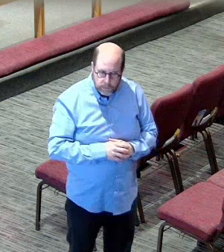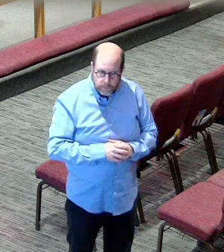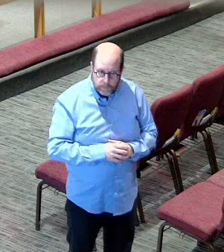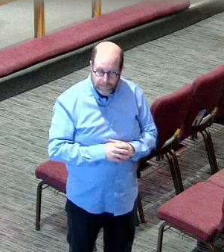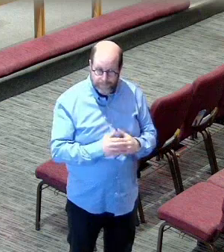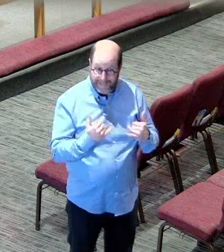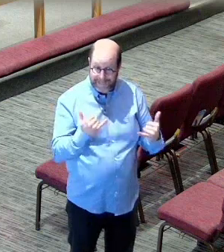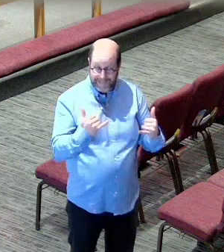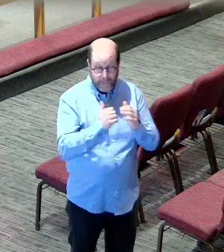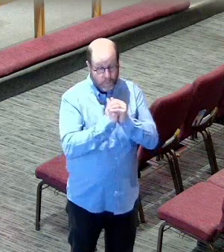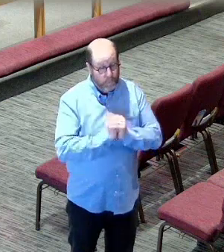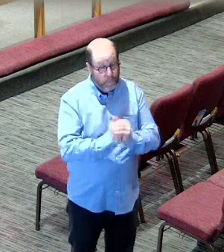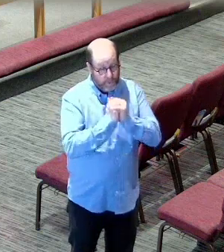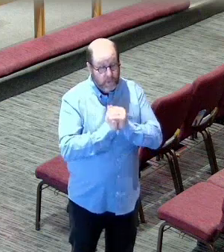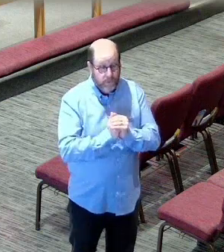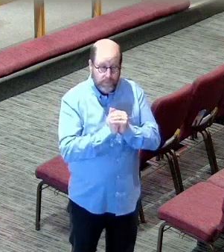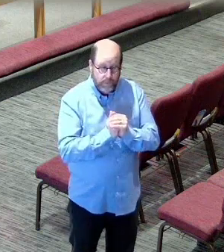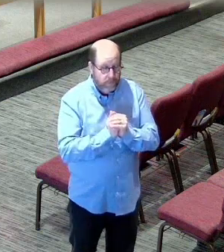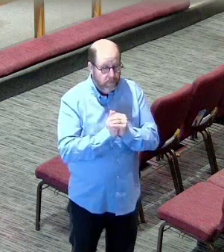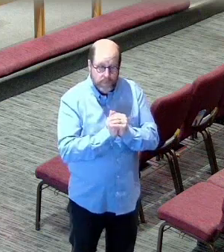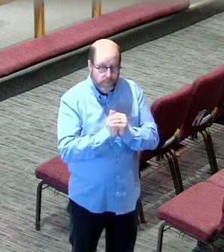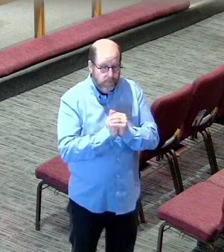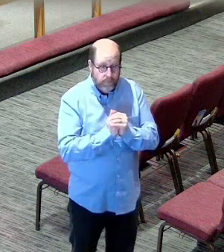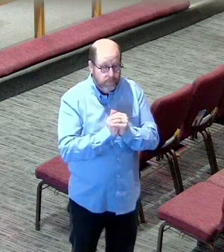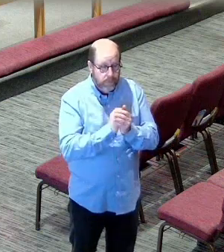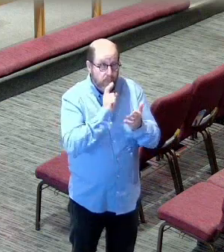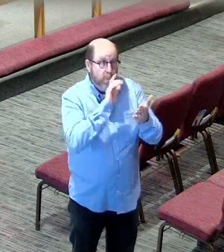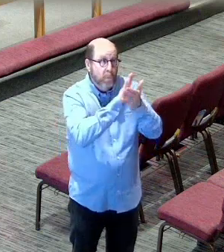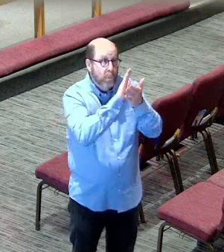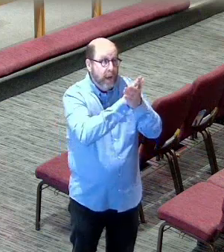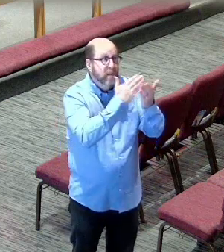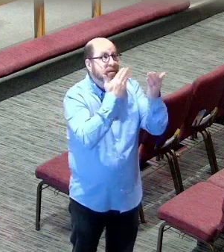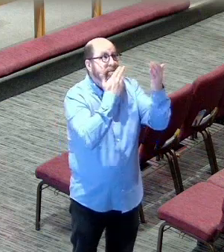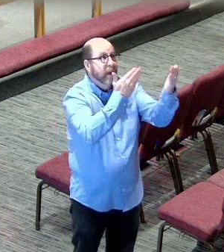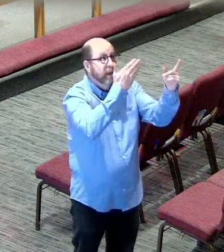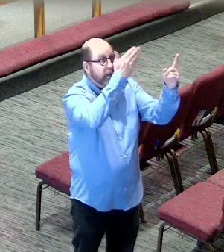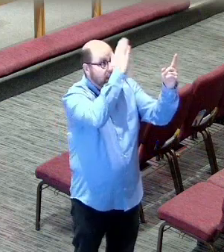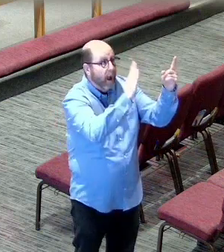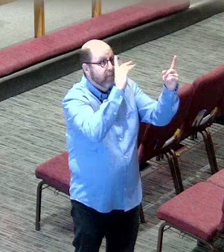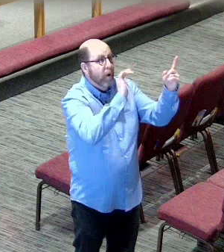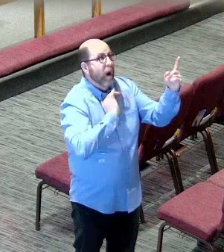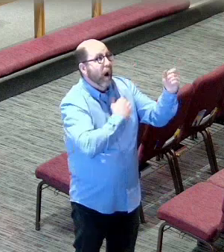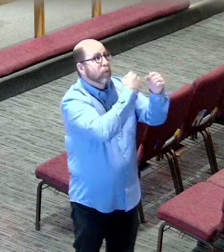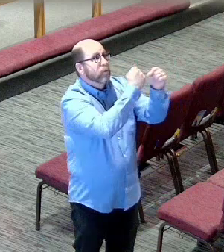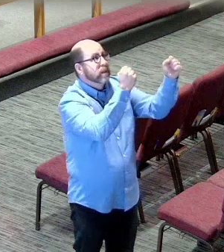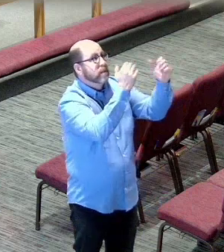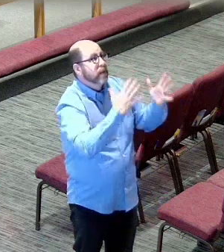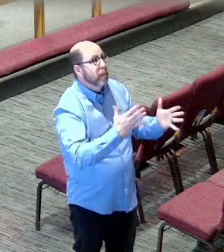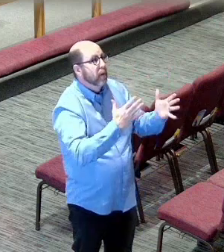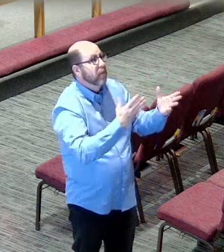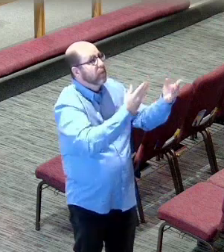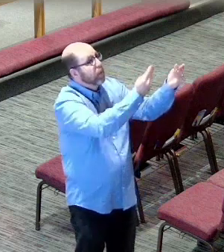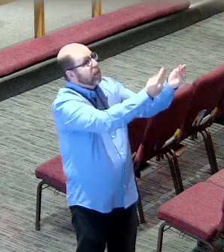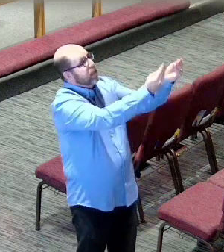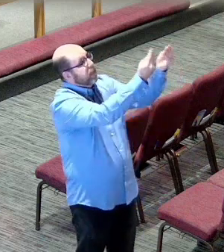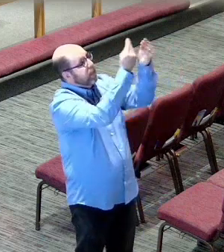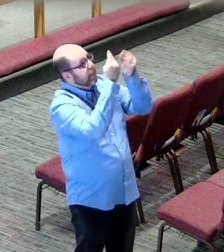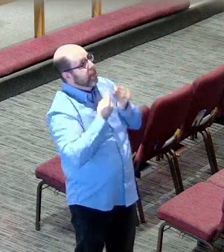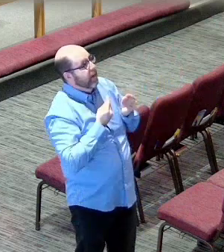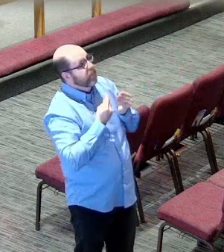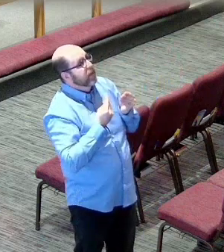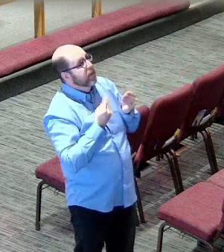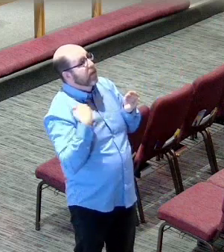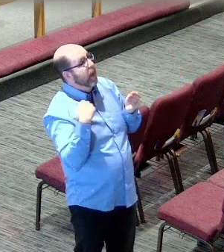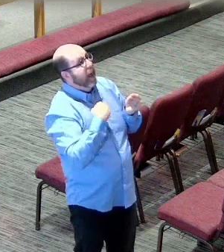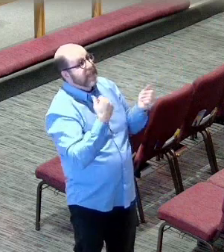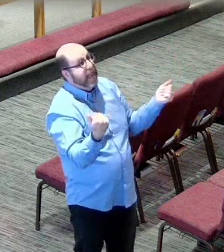Today's worship really bids us to praise and thank God for our Redeemer, for giving us all for